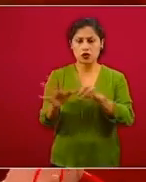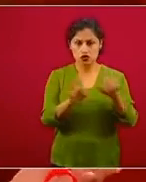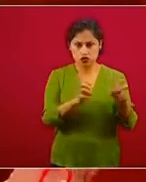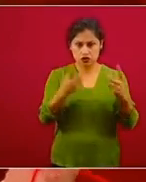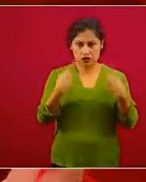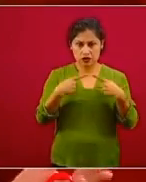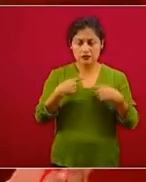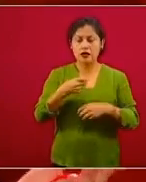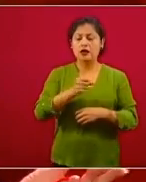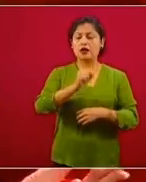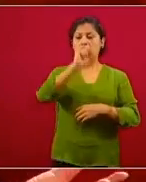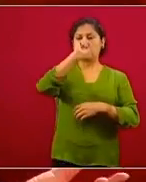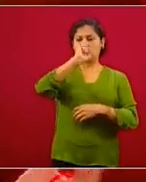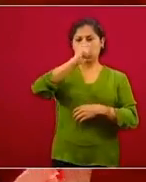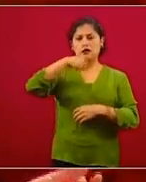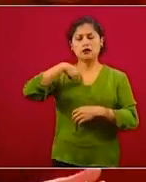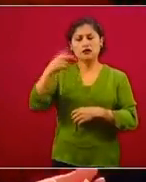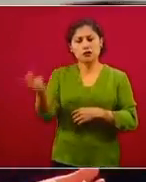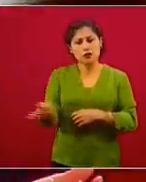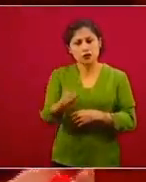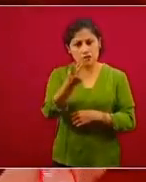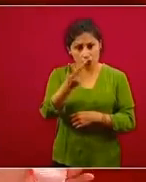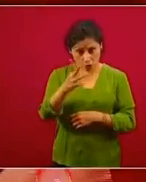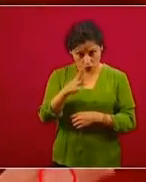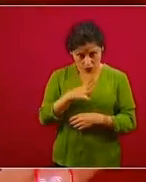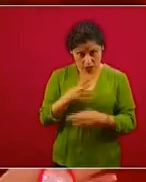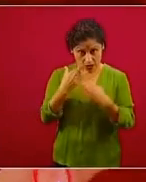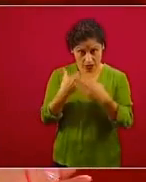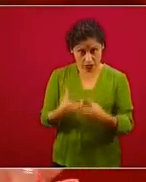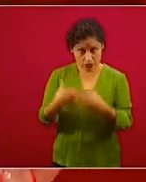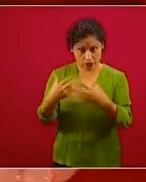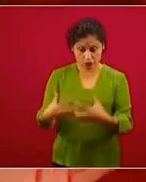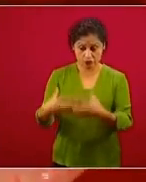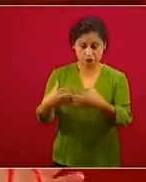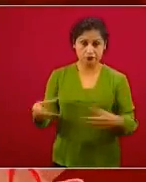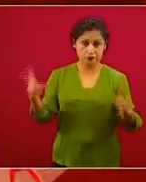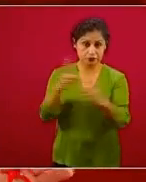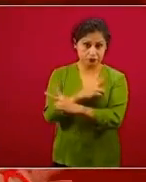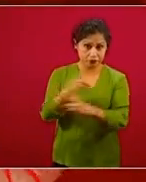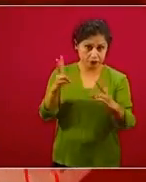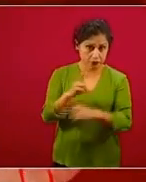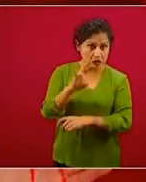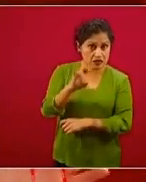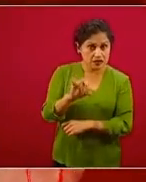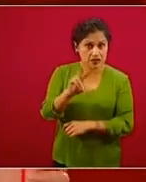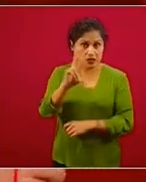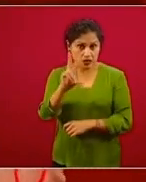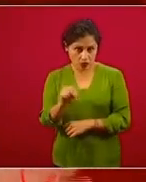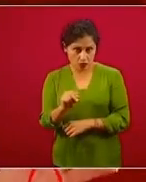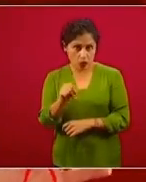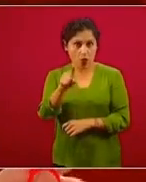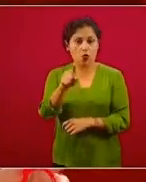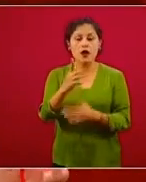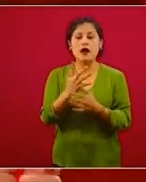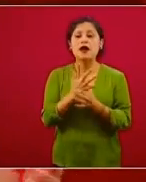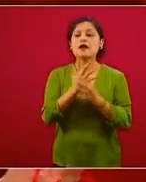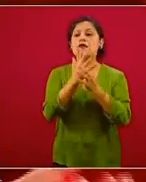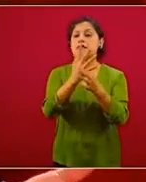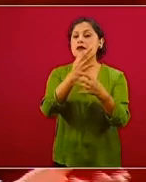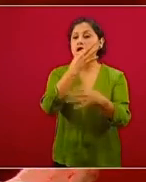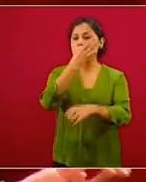have those ventilators? Do we have enough ventilators to deal with that model that